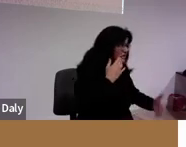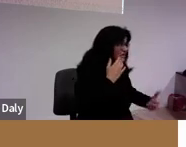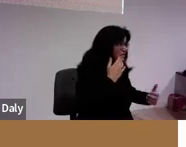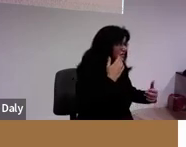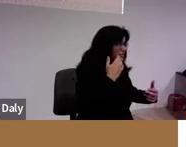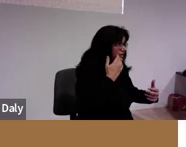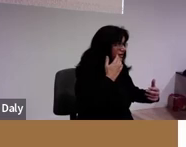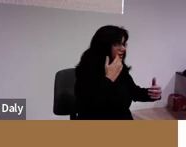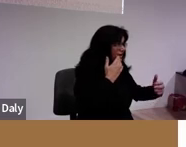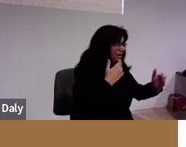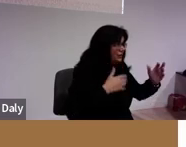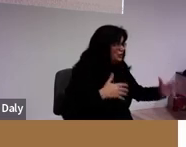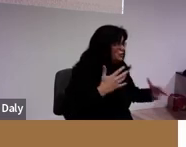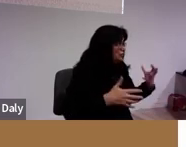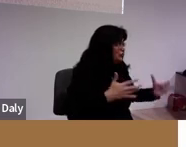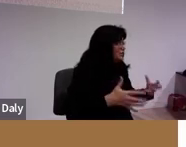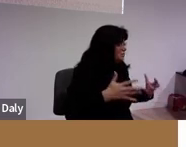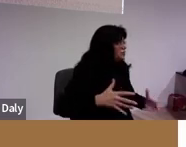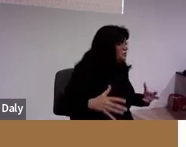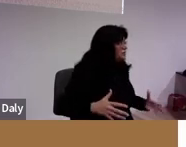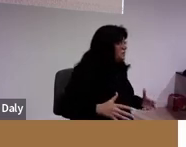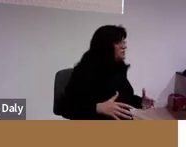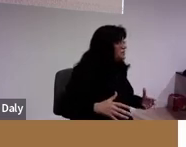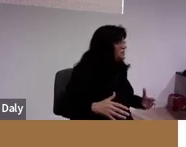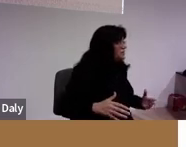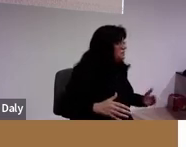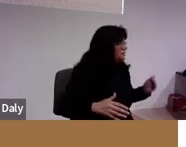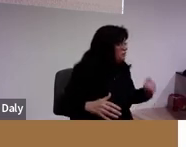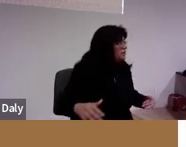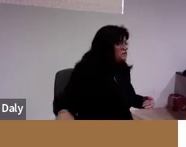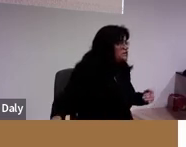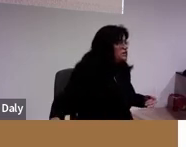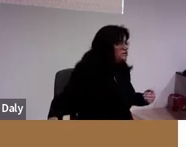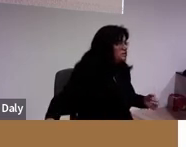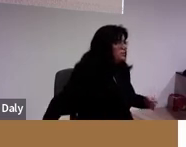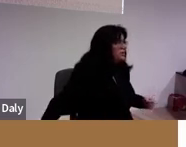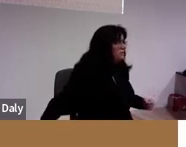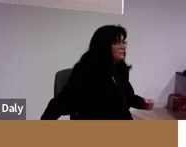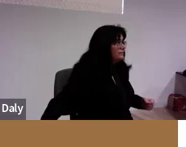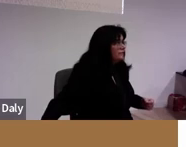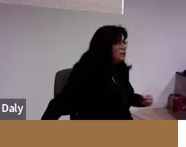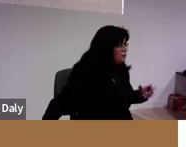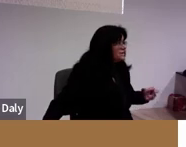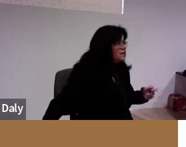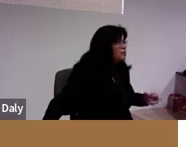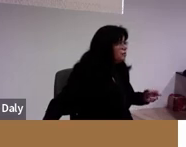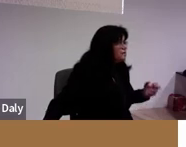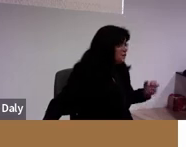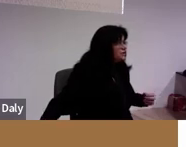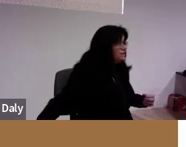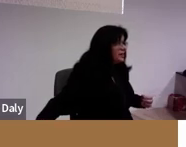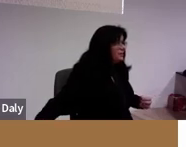These, I think, are the new reflexive frontiers for us to start to think about and for us to